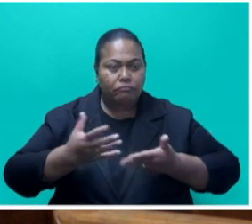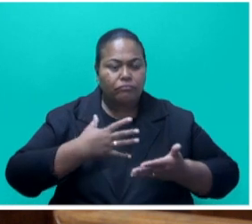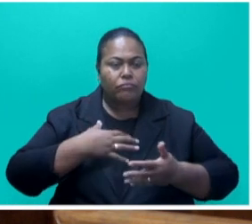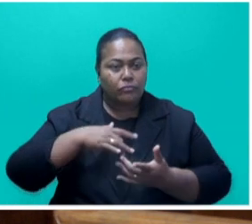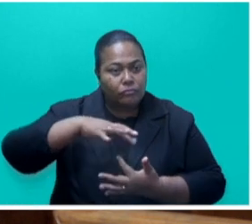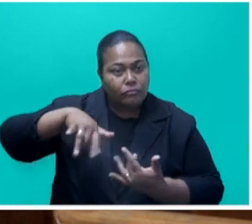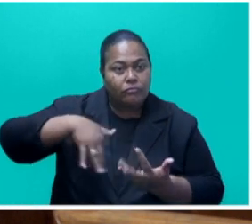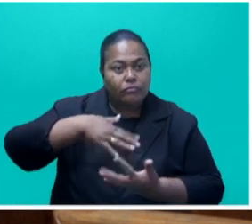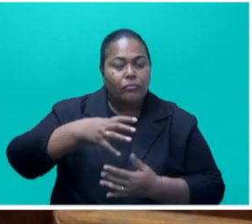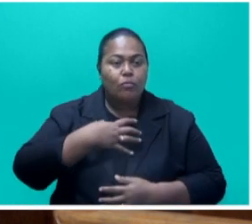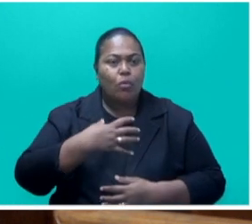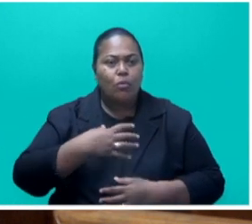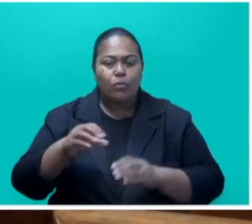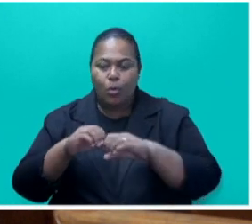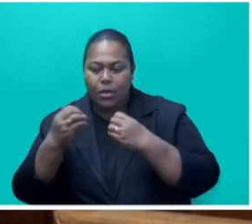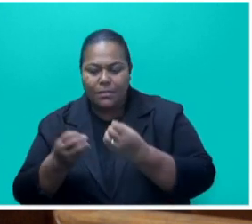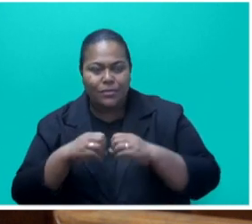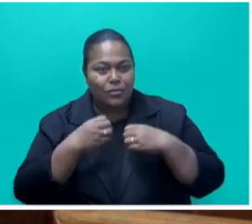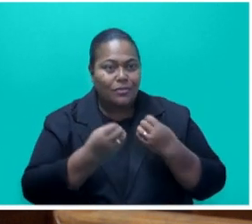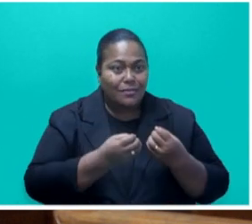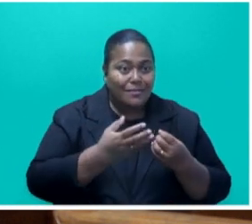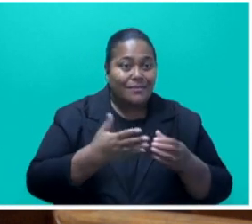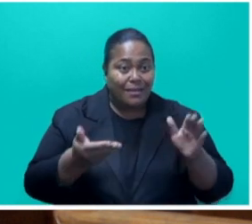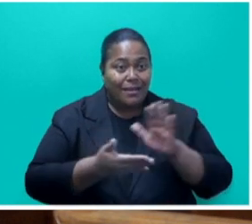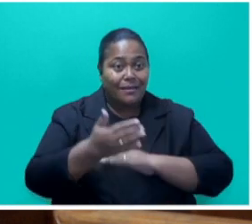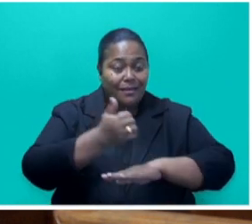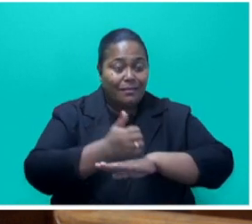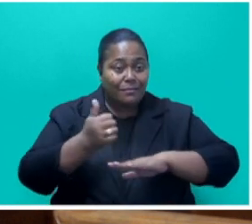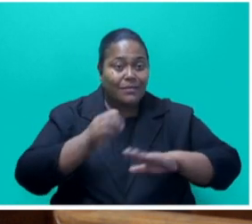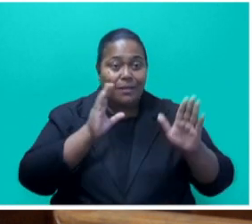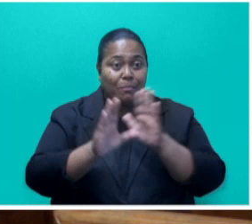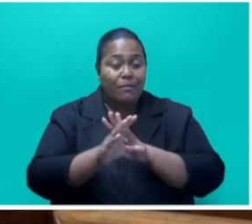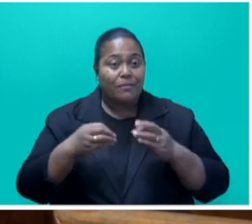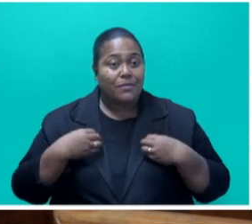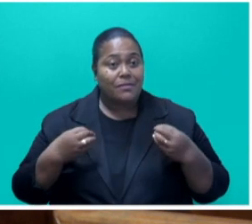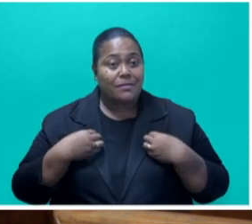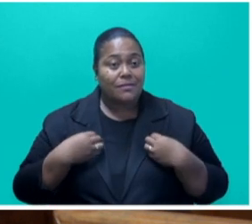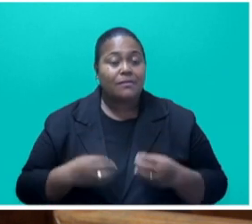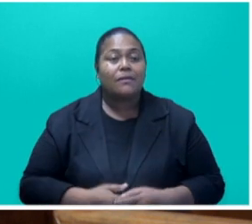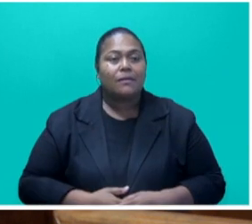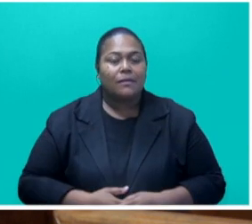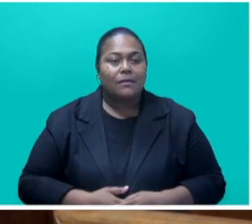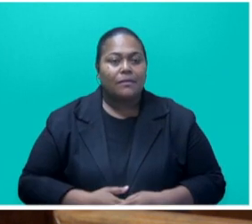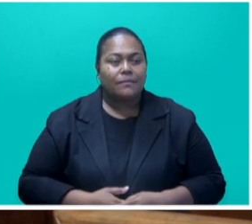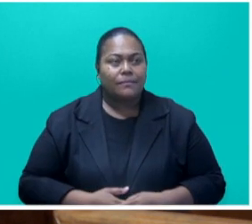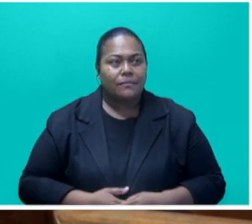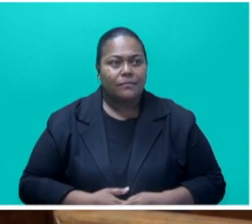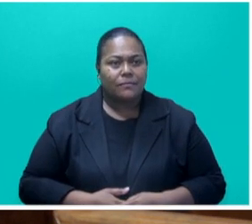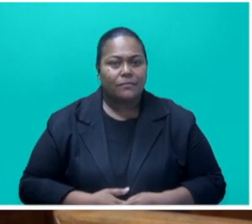with the government agencies, interacting as well with the private sector, which has come in a big way